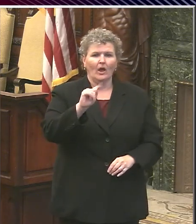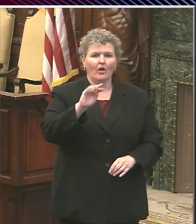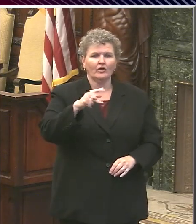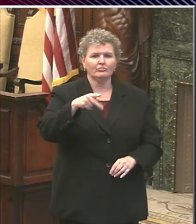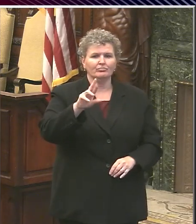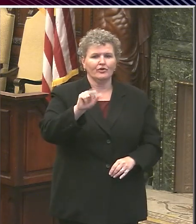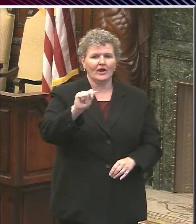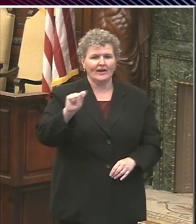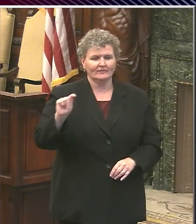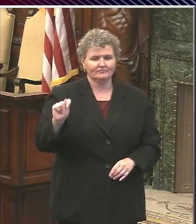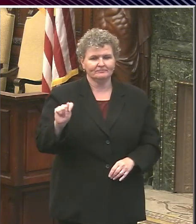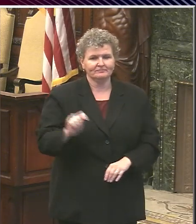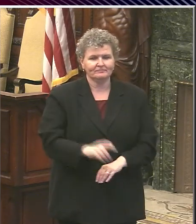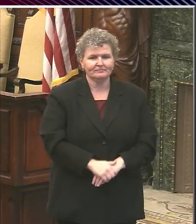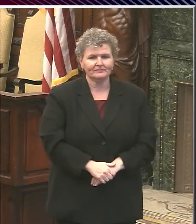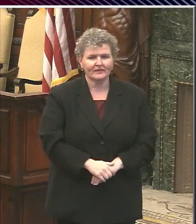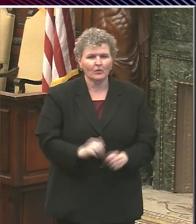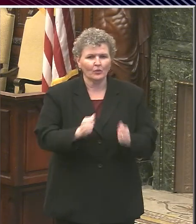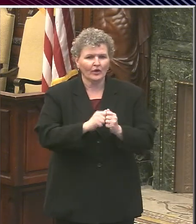YBN.